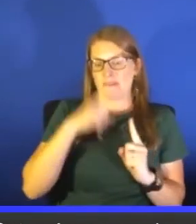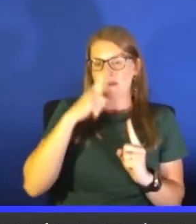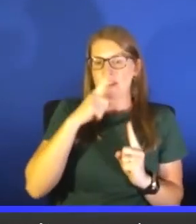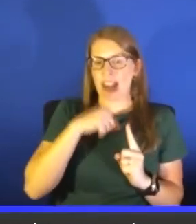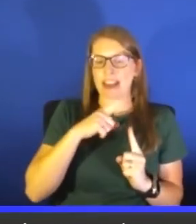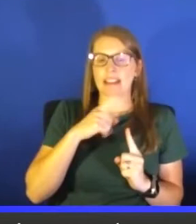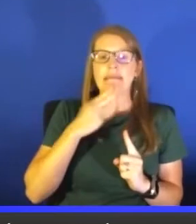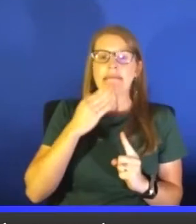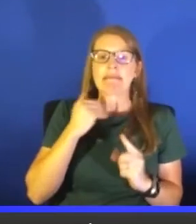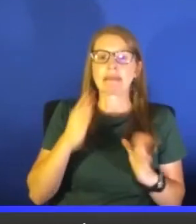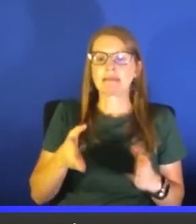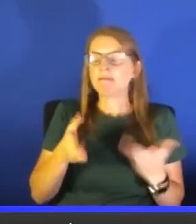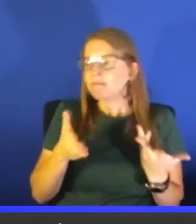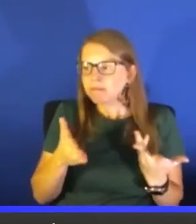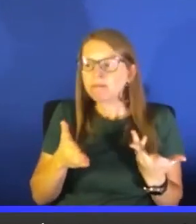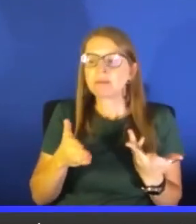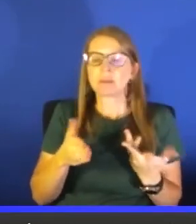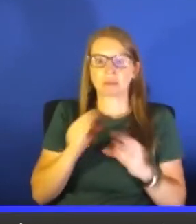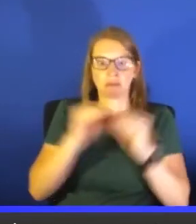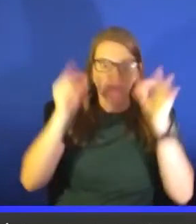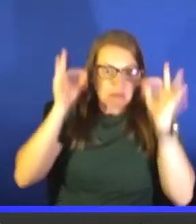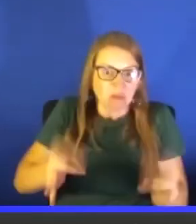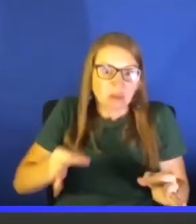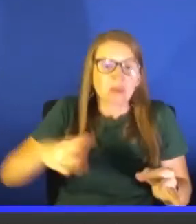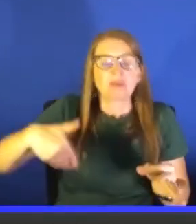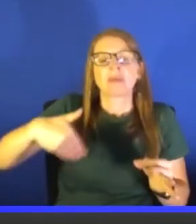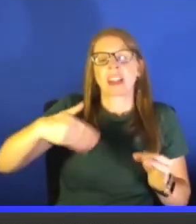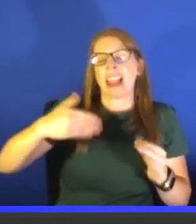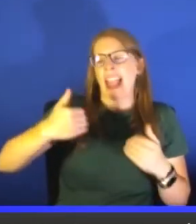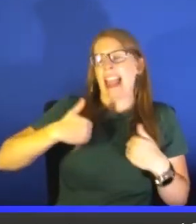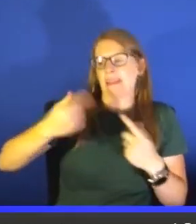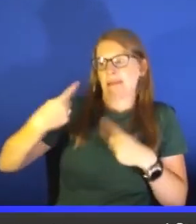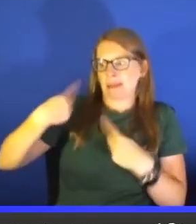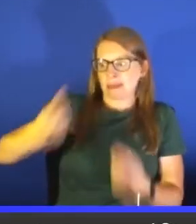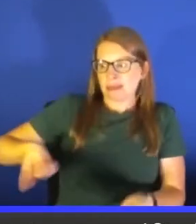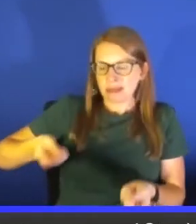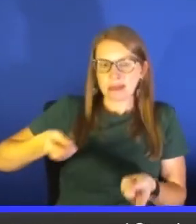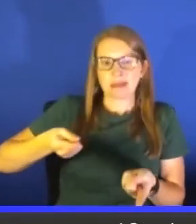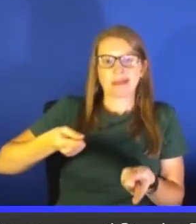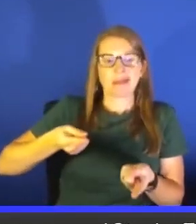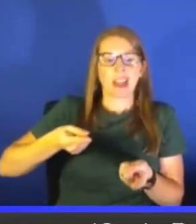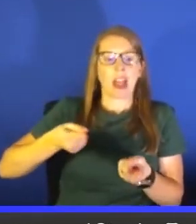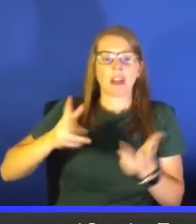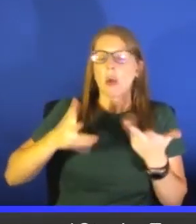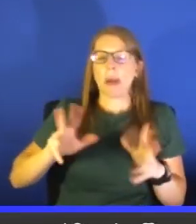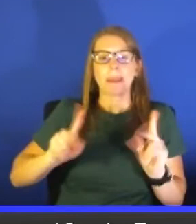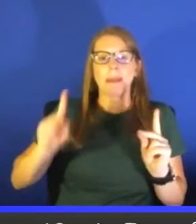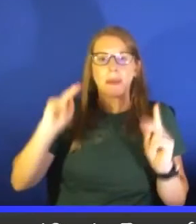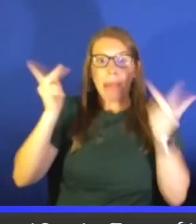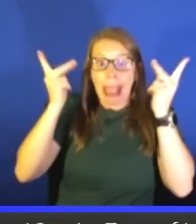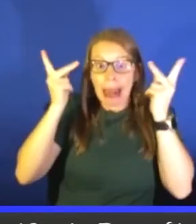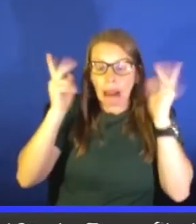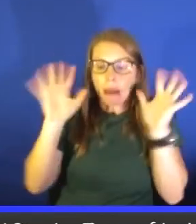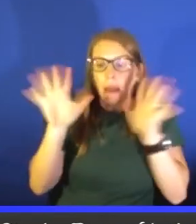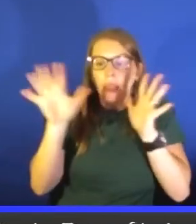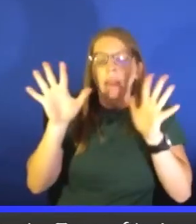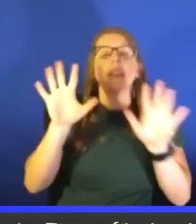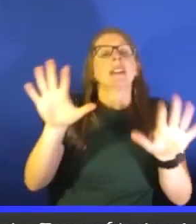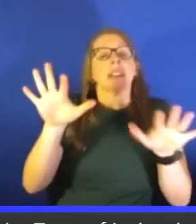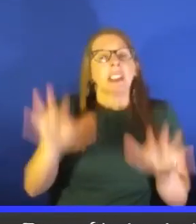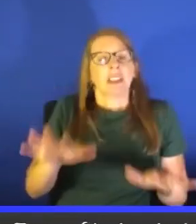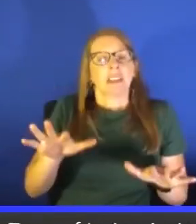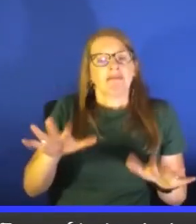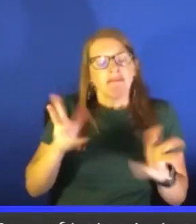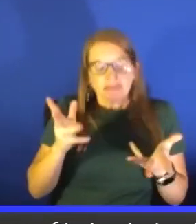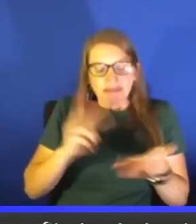now. Obviously, we've had these for quite some time, so I don't want to raise panic alarms for folks. I think you just need to be mindful, and obviously moderation is always the